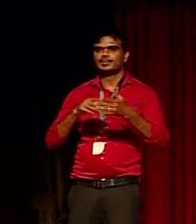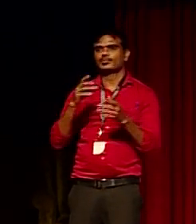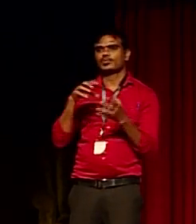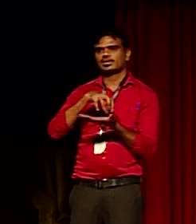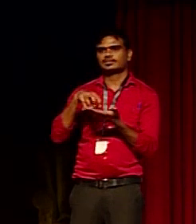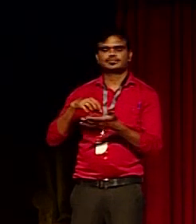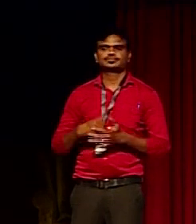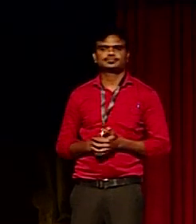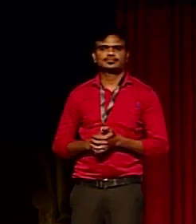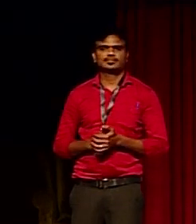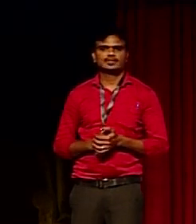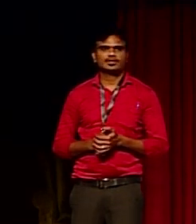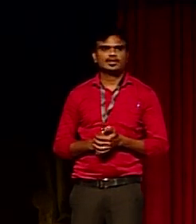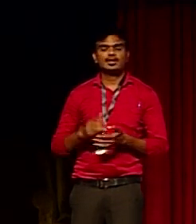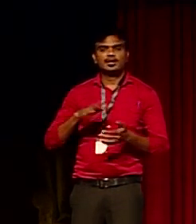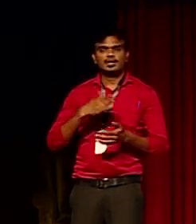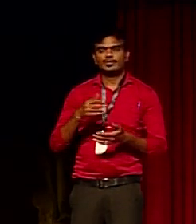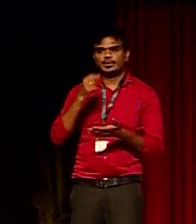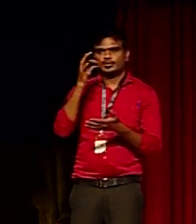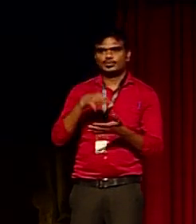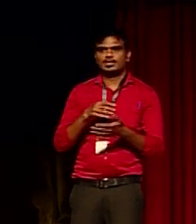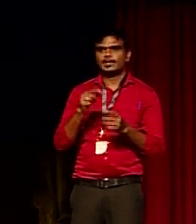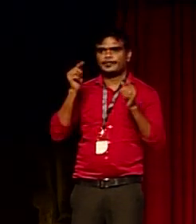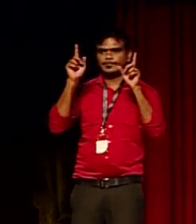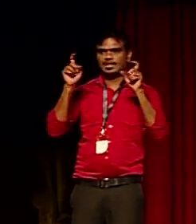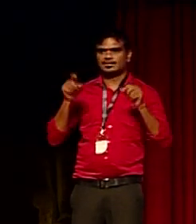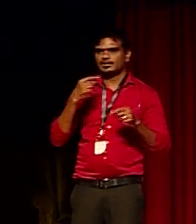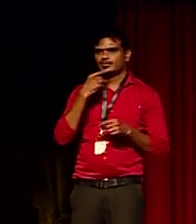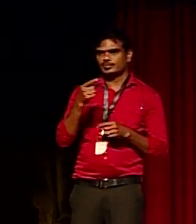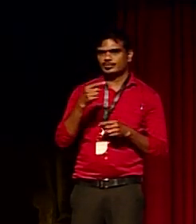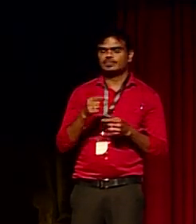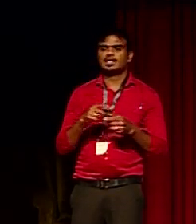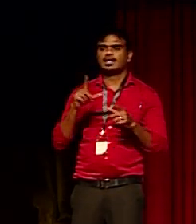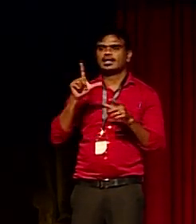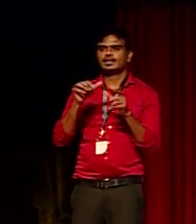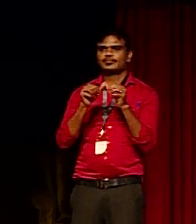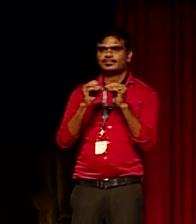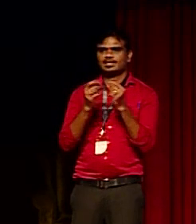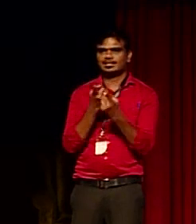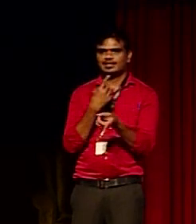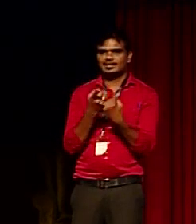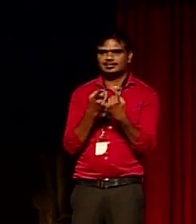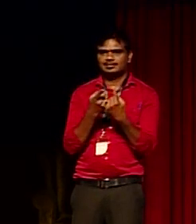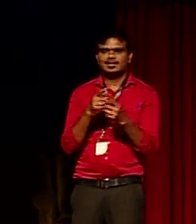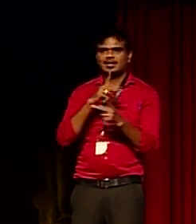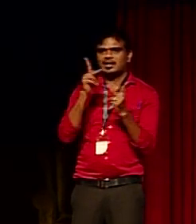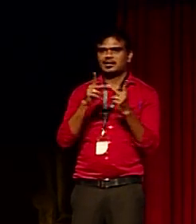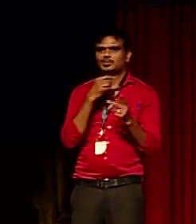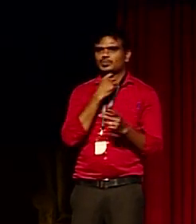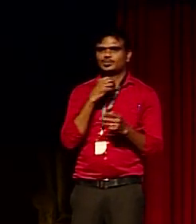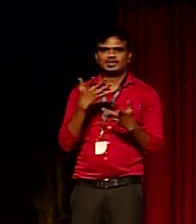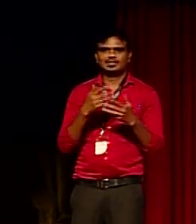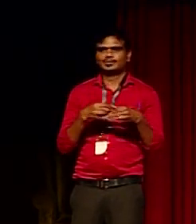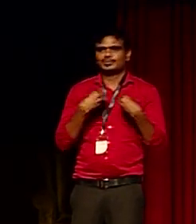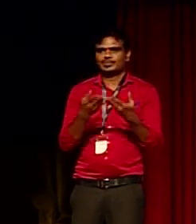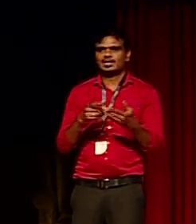product. I must make a point here that lab tests are not truly representative